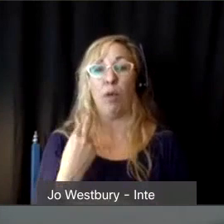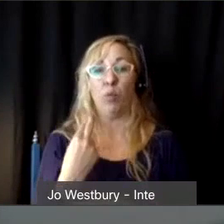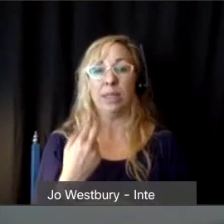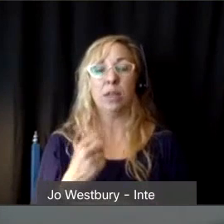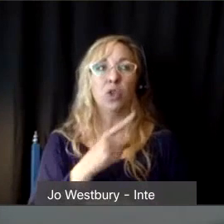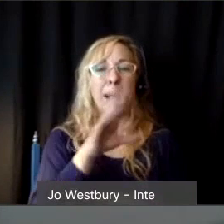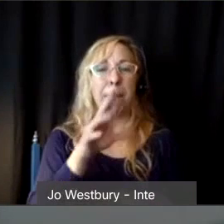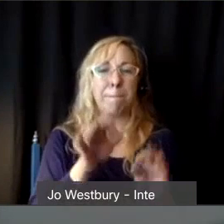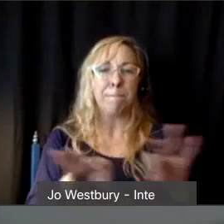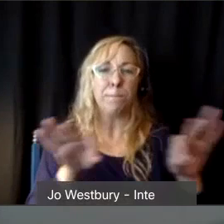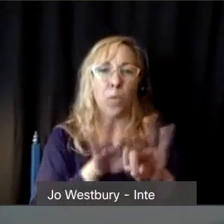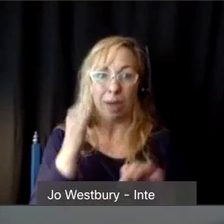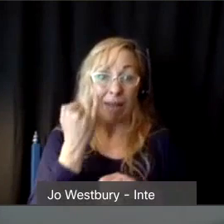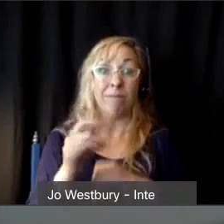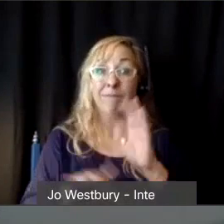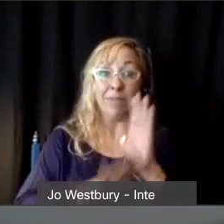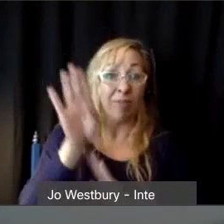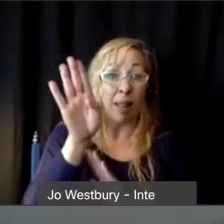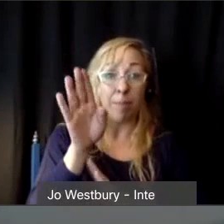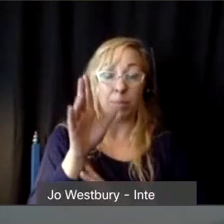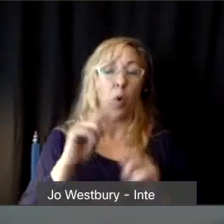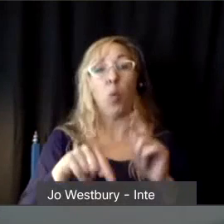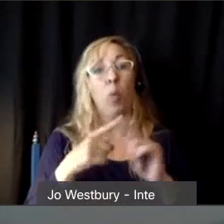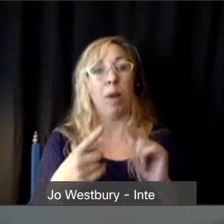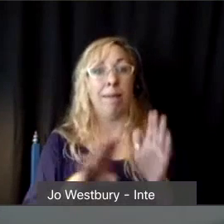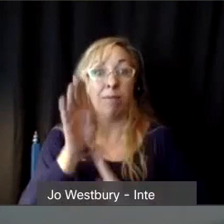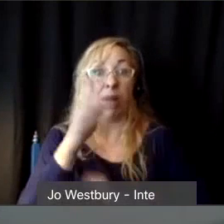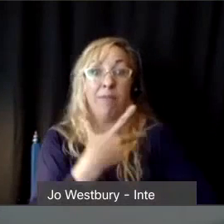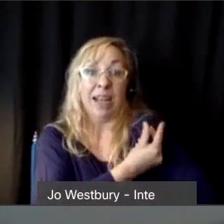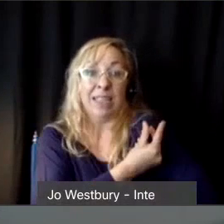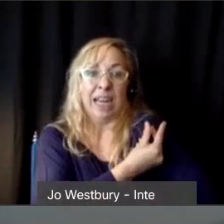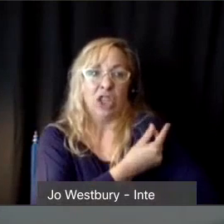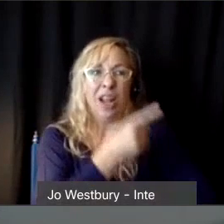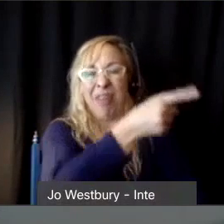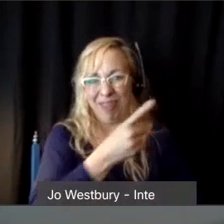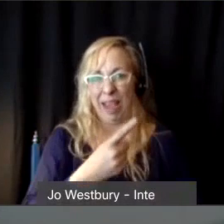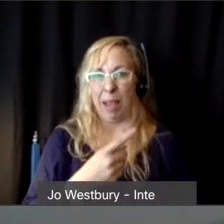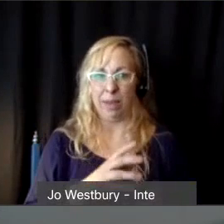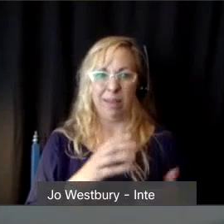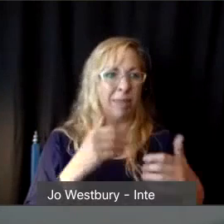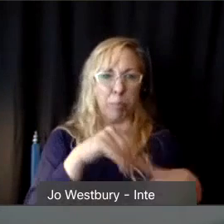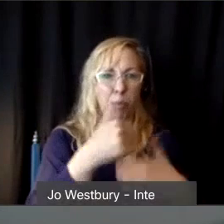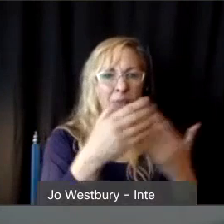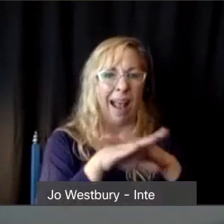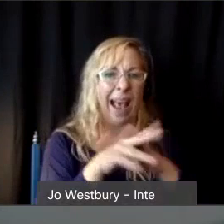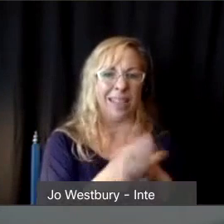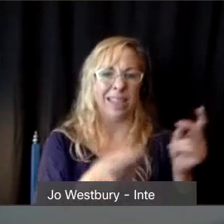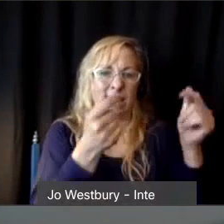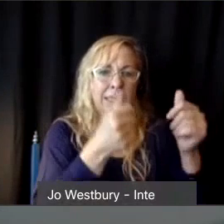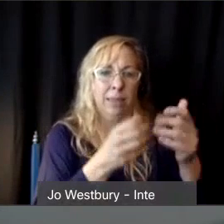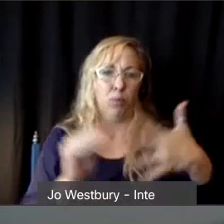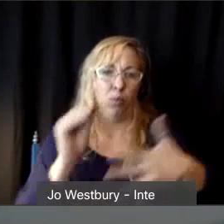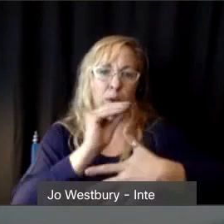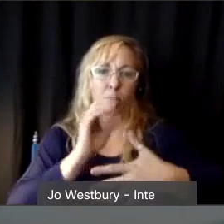access to that vaccination. We will, of course, be following up with them about, how broadly you define people